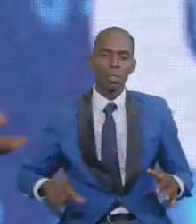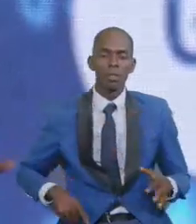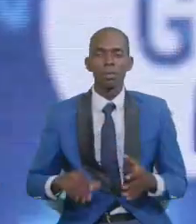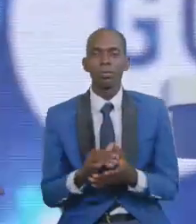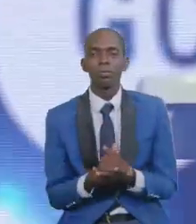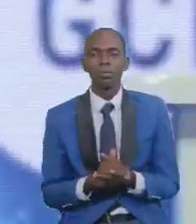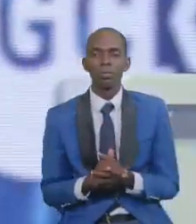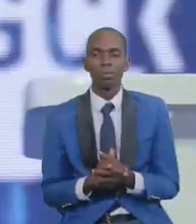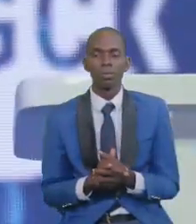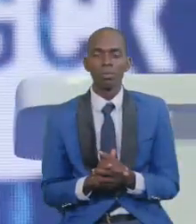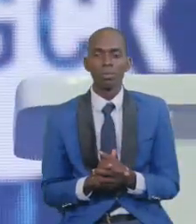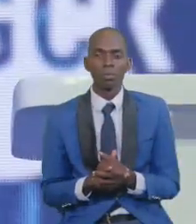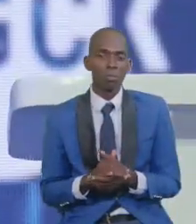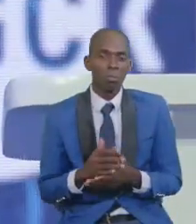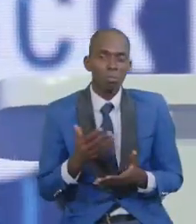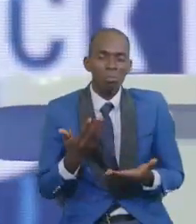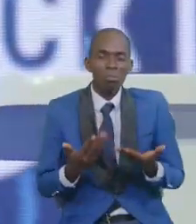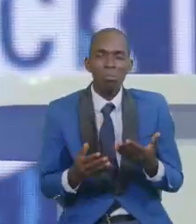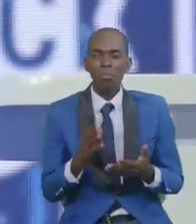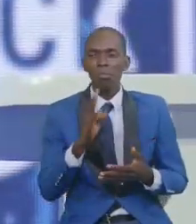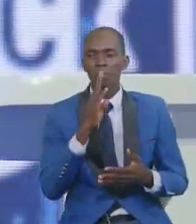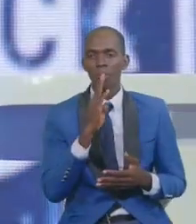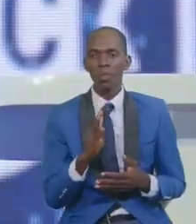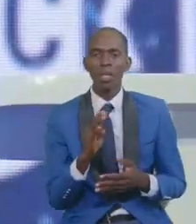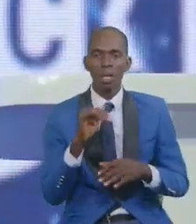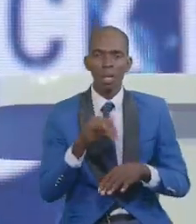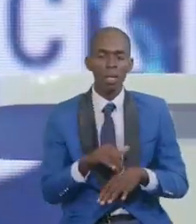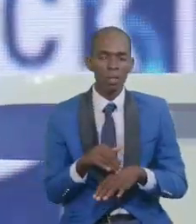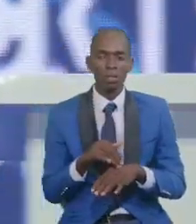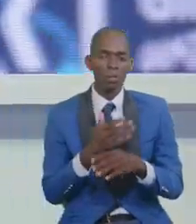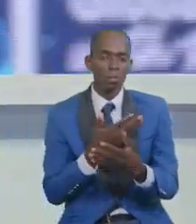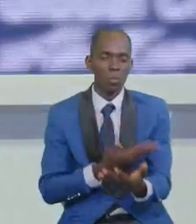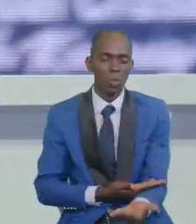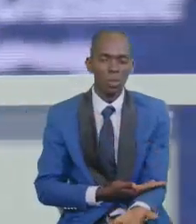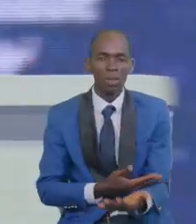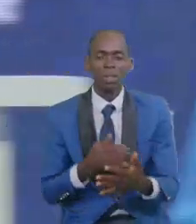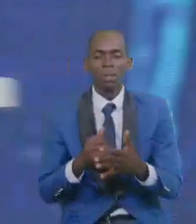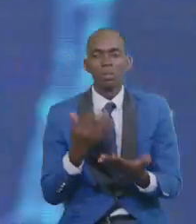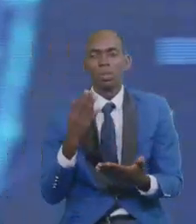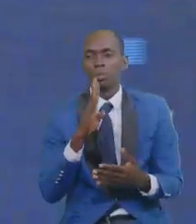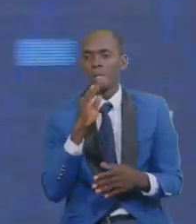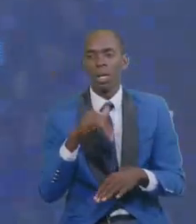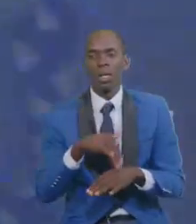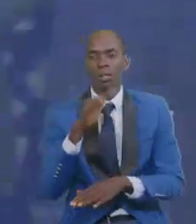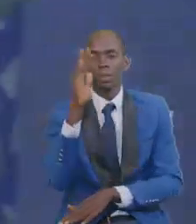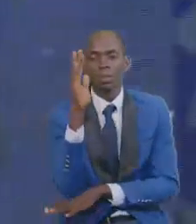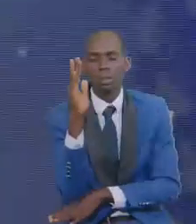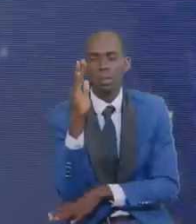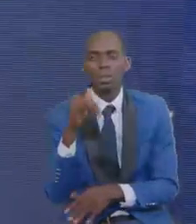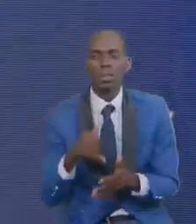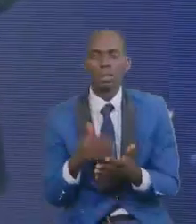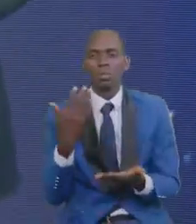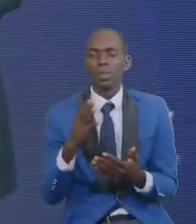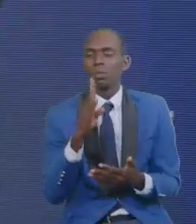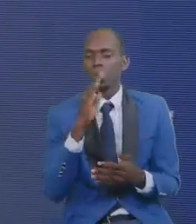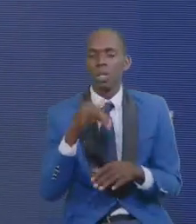It may be at morn, it may be at noon, It may be at night, and